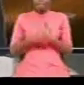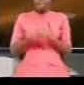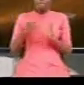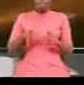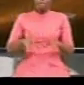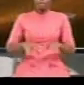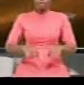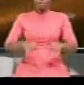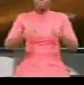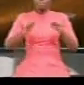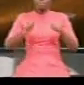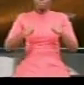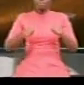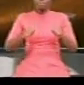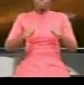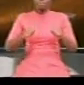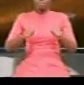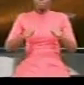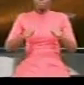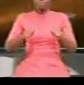of rapturable